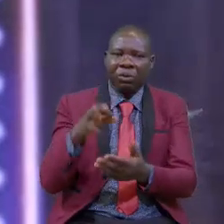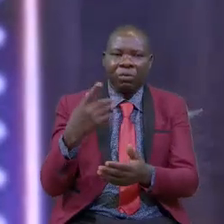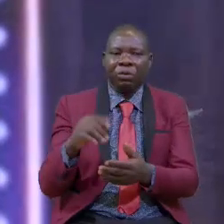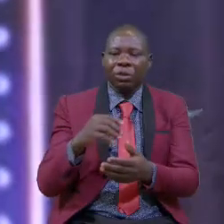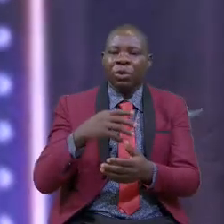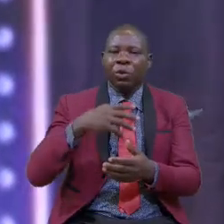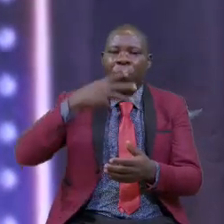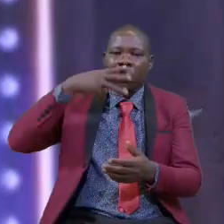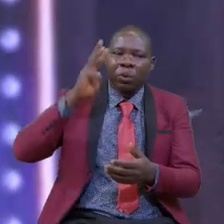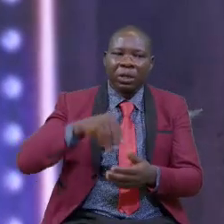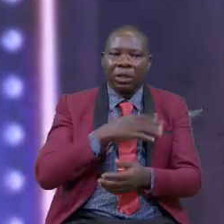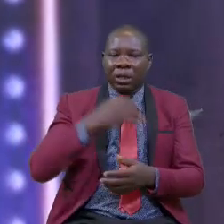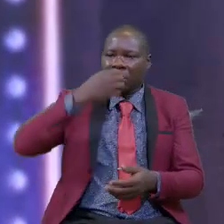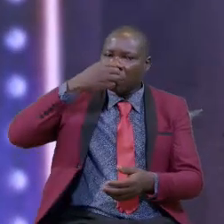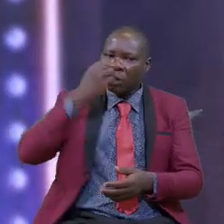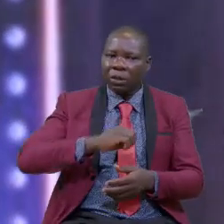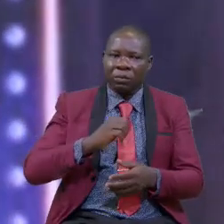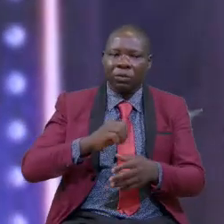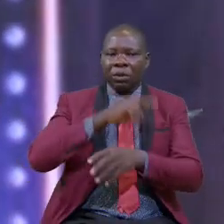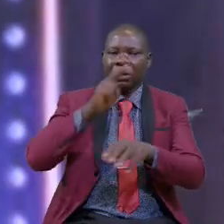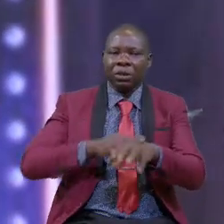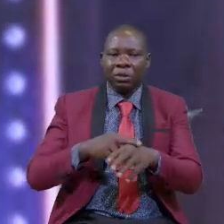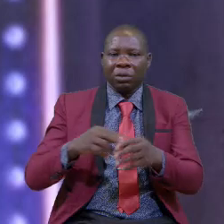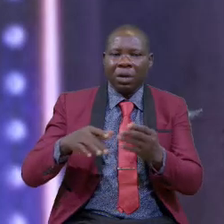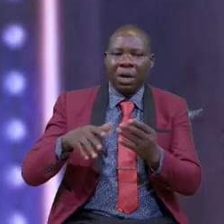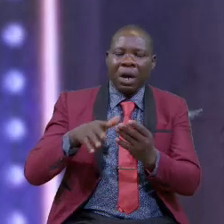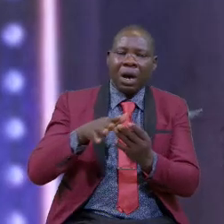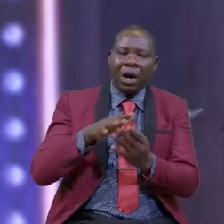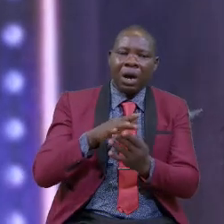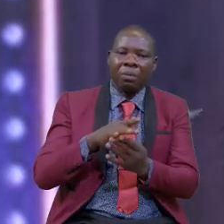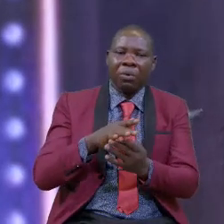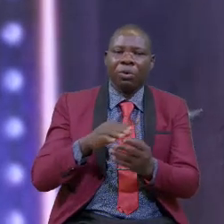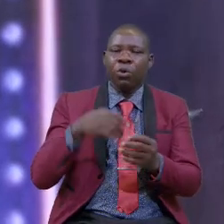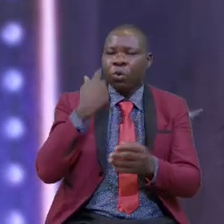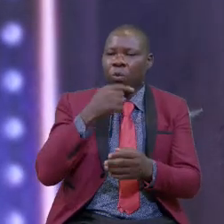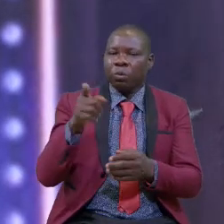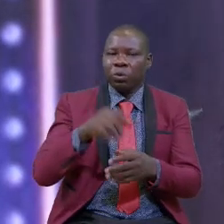shine as light in the world. Amen? Amen. And